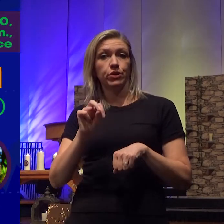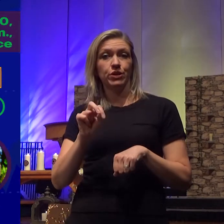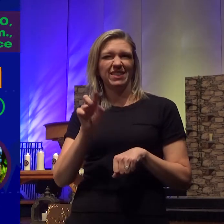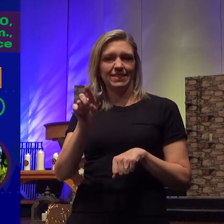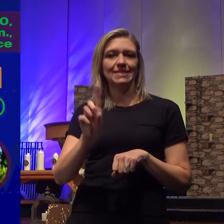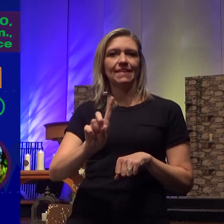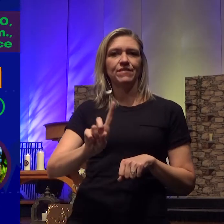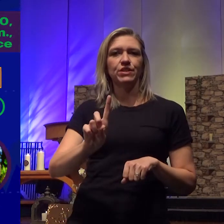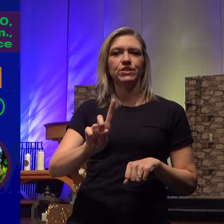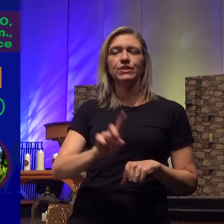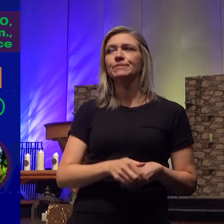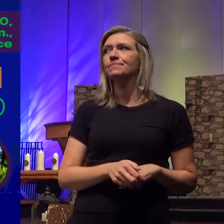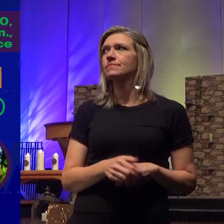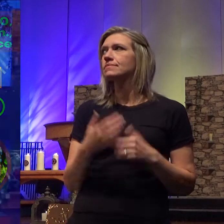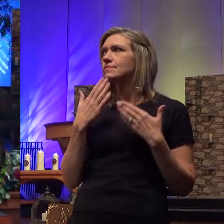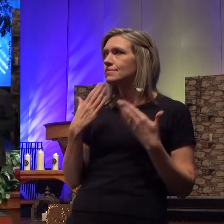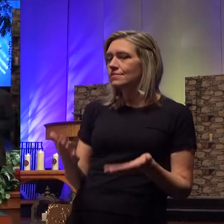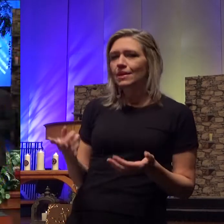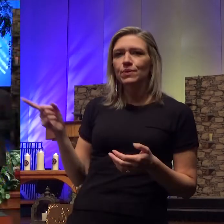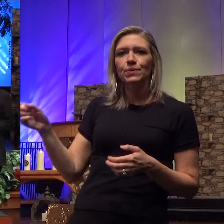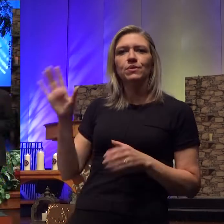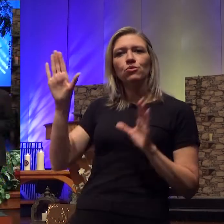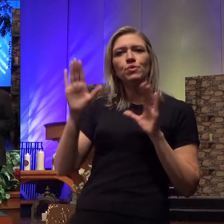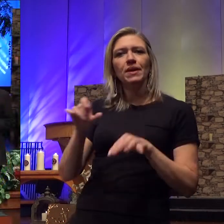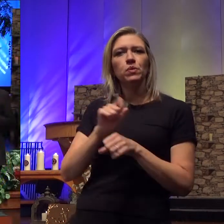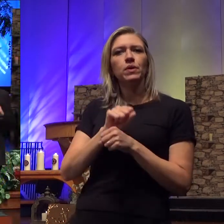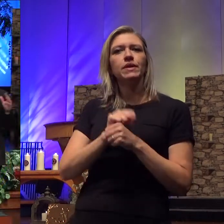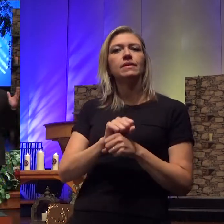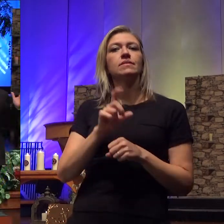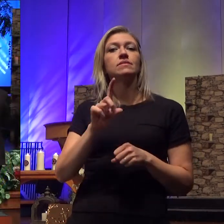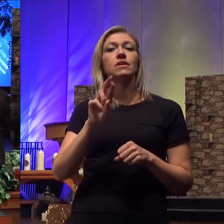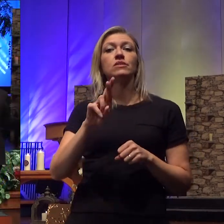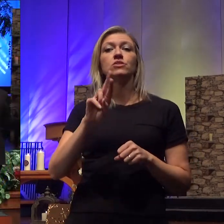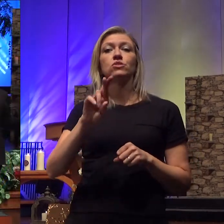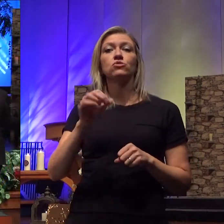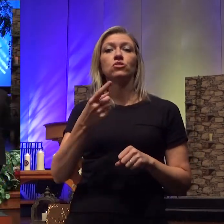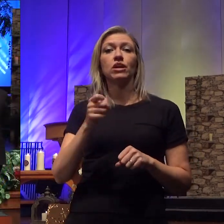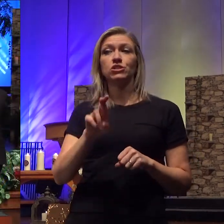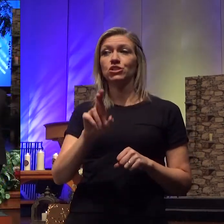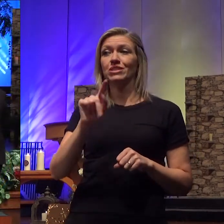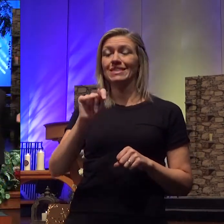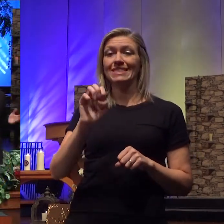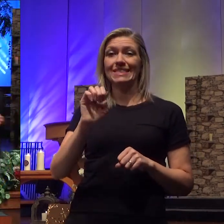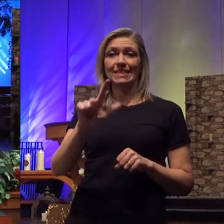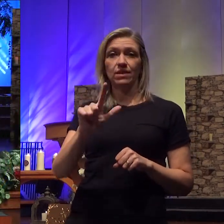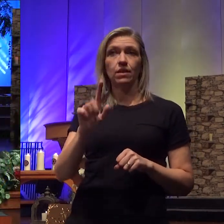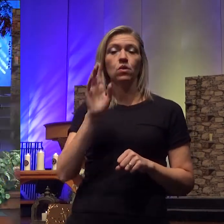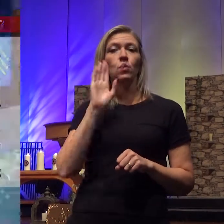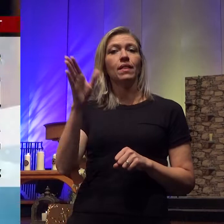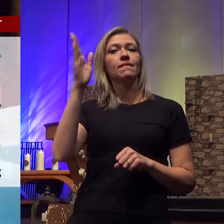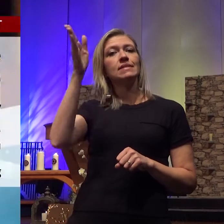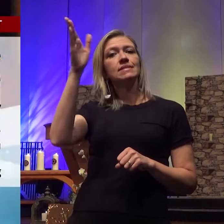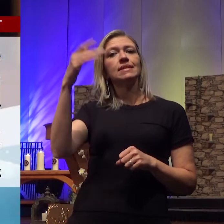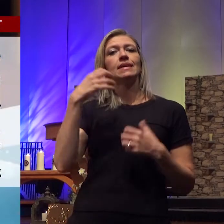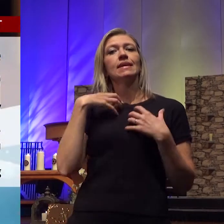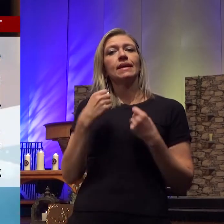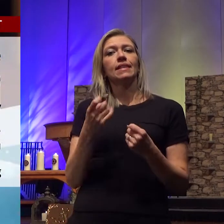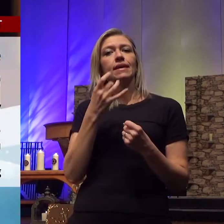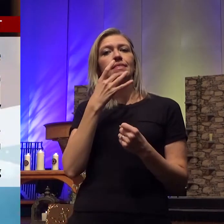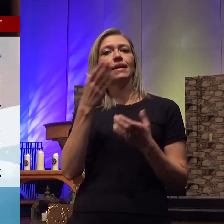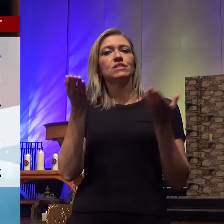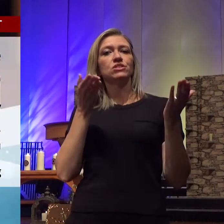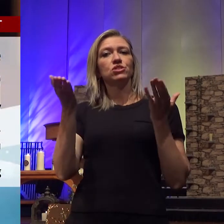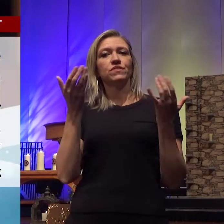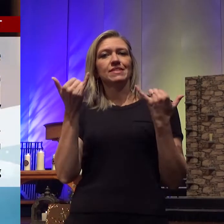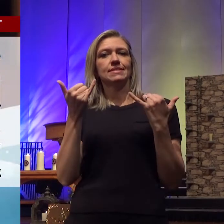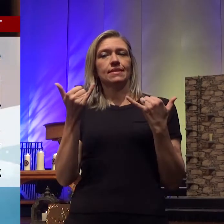Denver. Awesome. Thank you, Zamira, for all the great work you're doing. Dr. Roger Teal will be facilitating our Healing Light service tonight at 5 p.m.